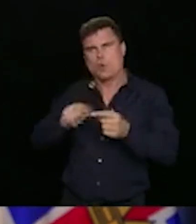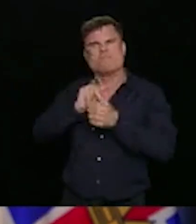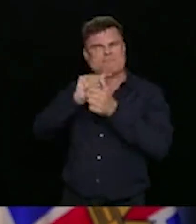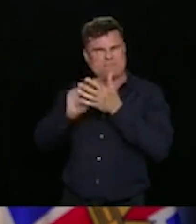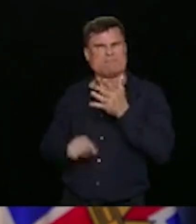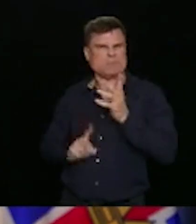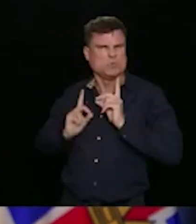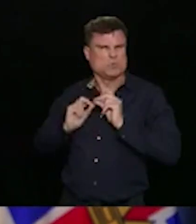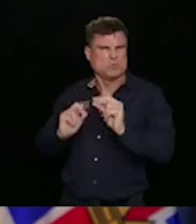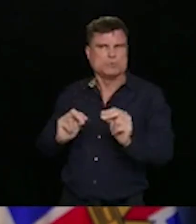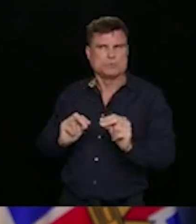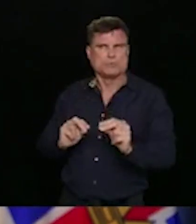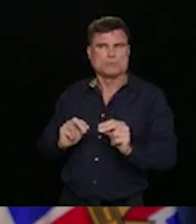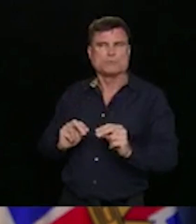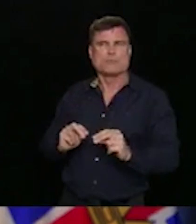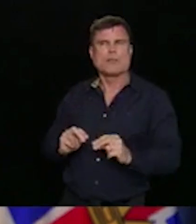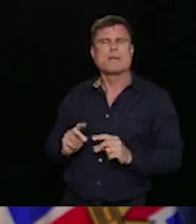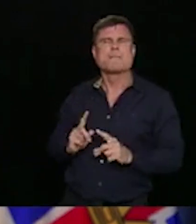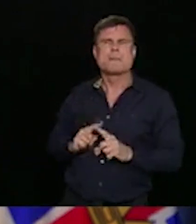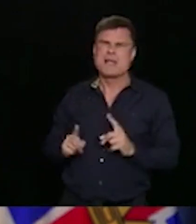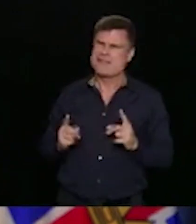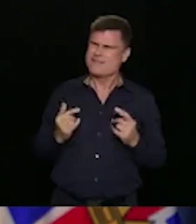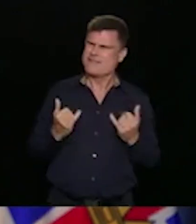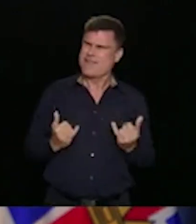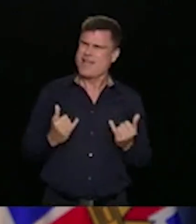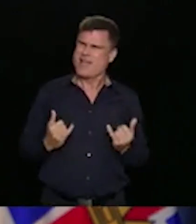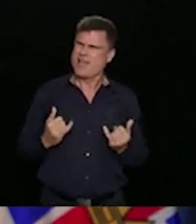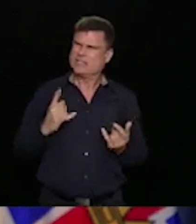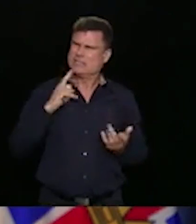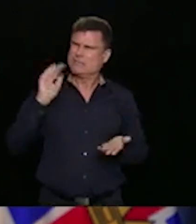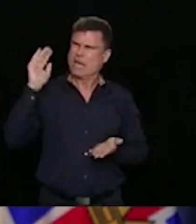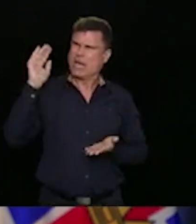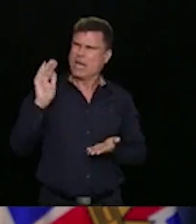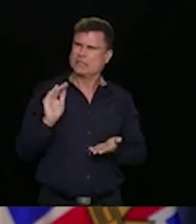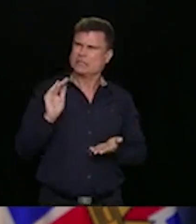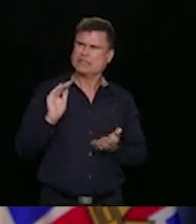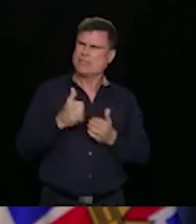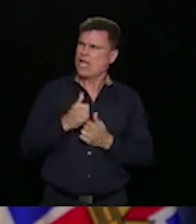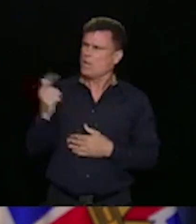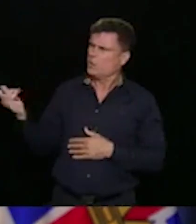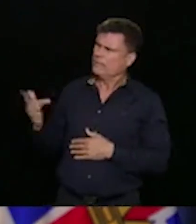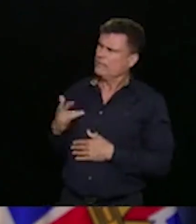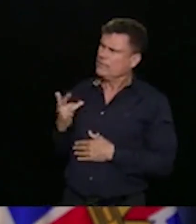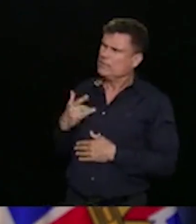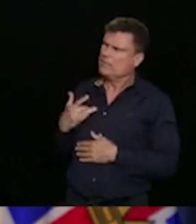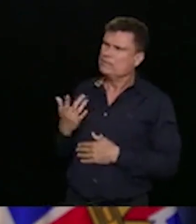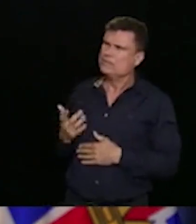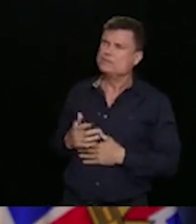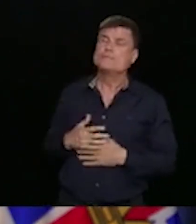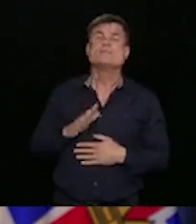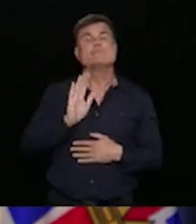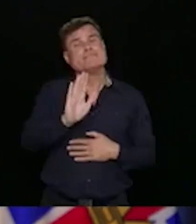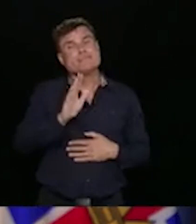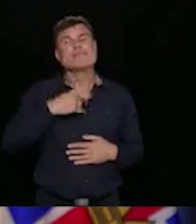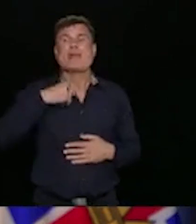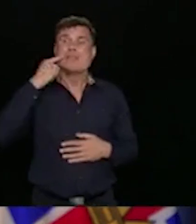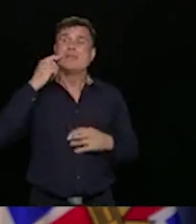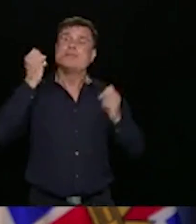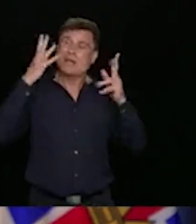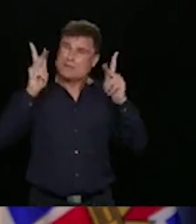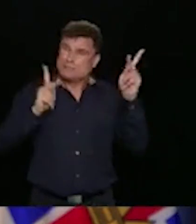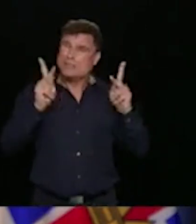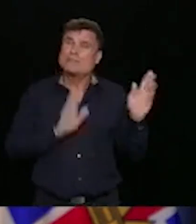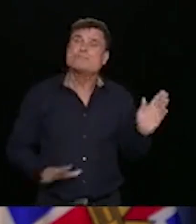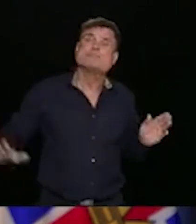buying in and continue to do the things that we need them to do. You know, we see groups, and we've said this all along, there's been groups